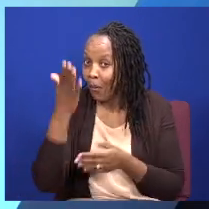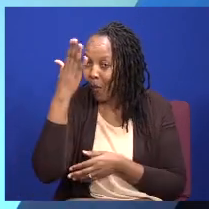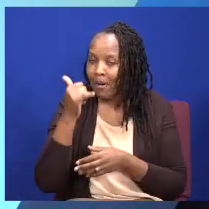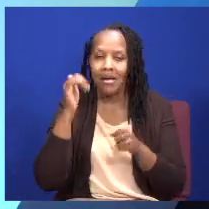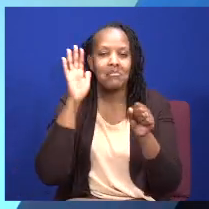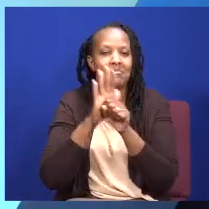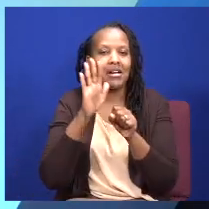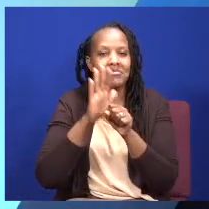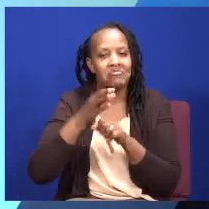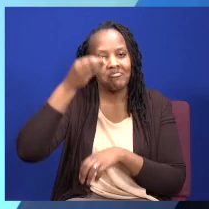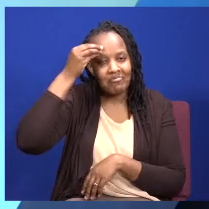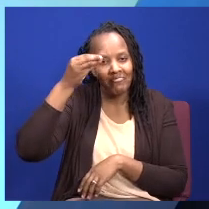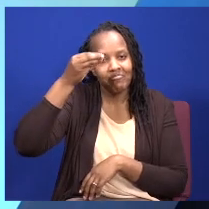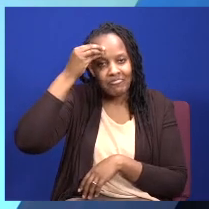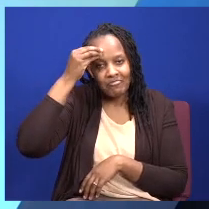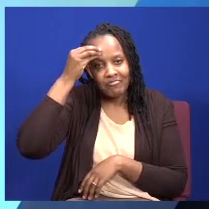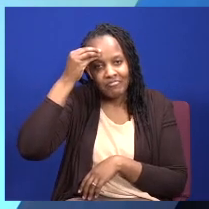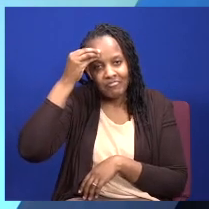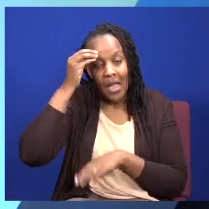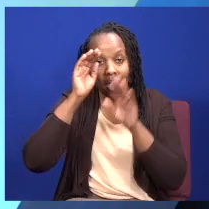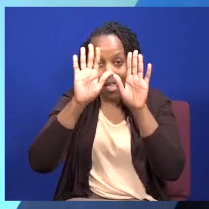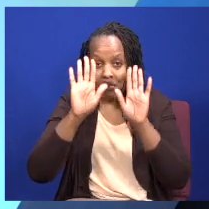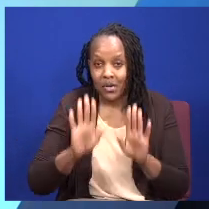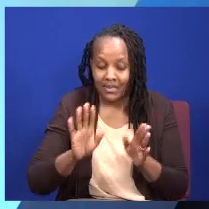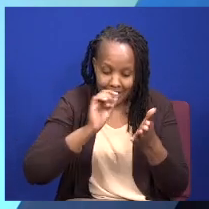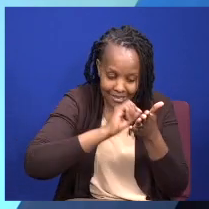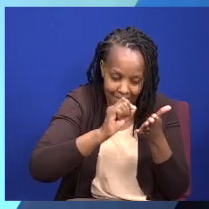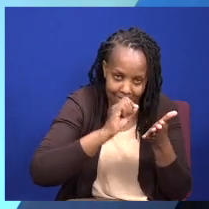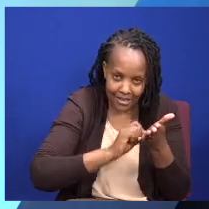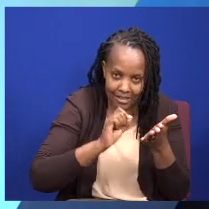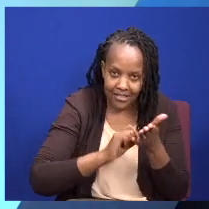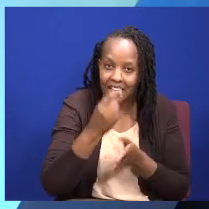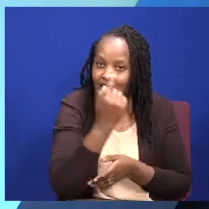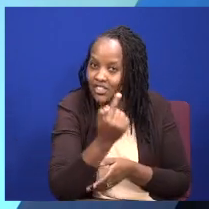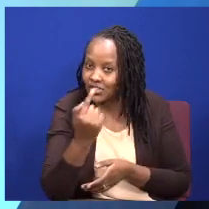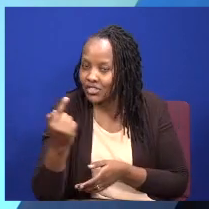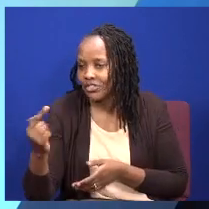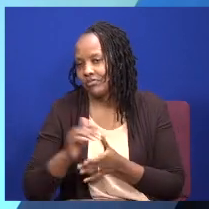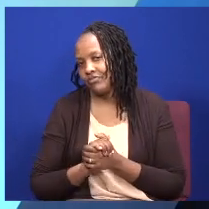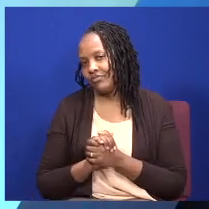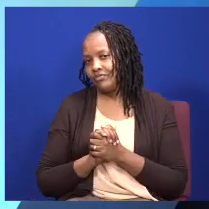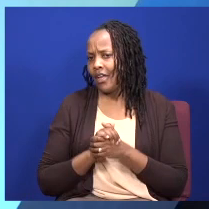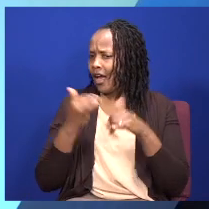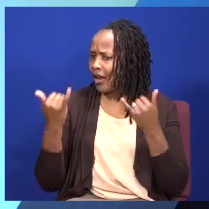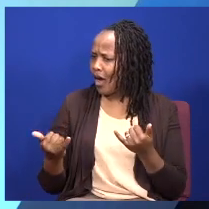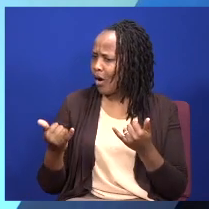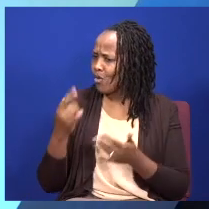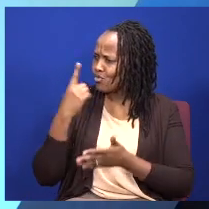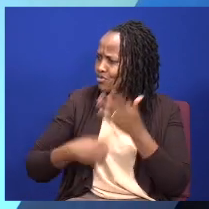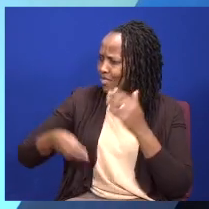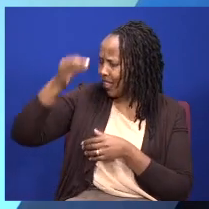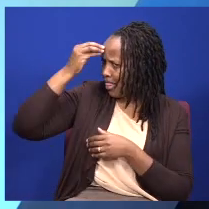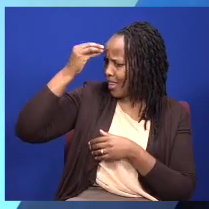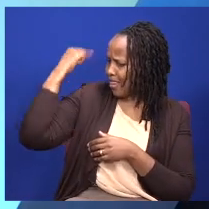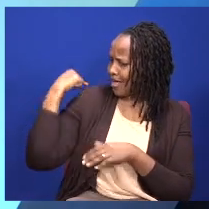today and you need to write some of those things that you're going to be talking about this morning. Now, what did we learn last week? Do